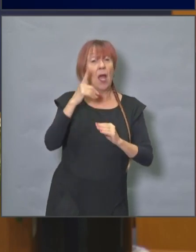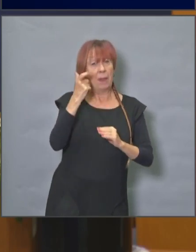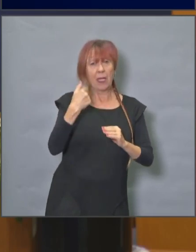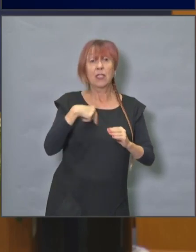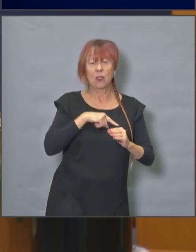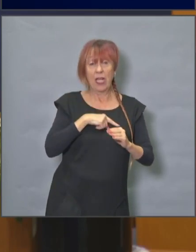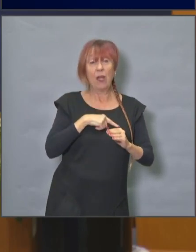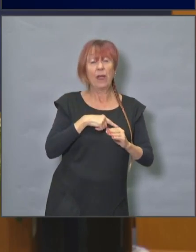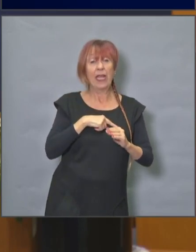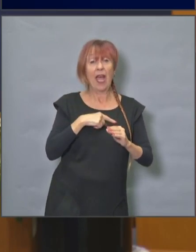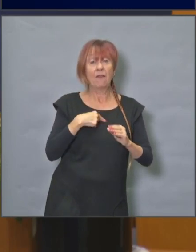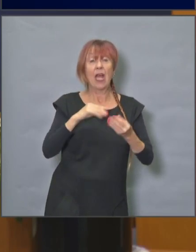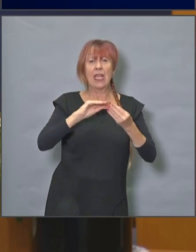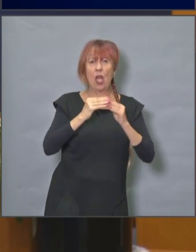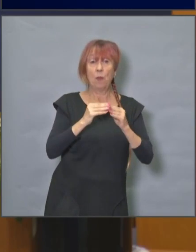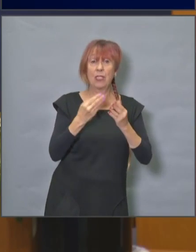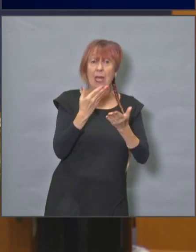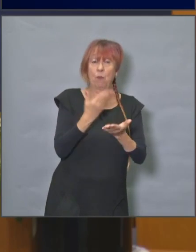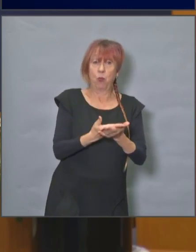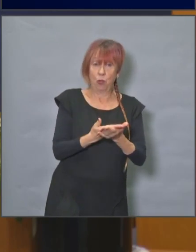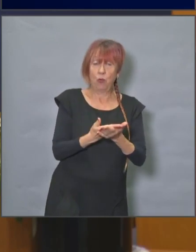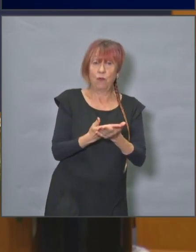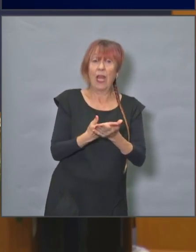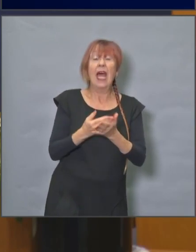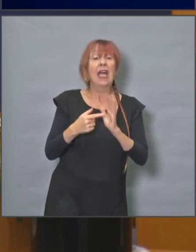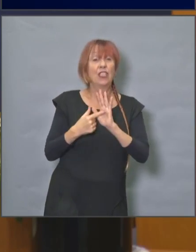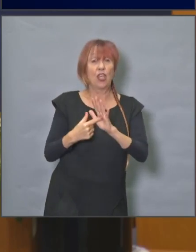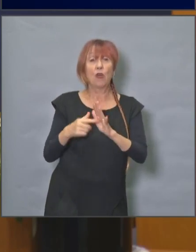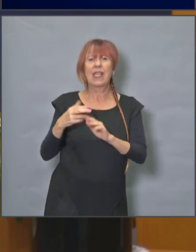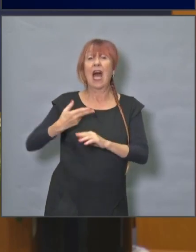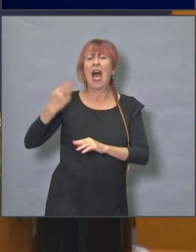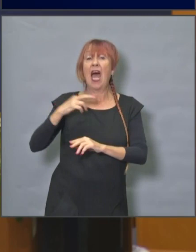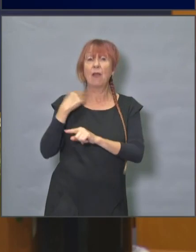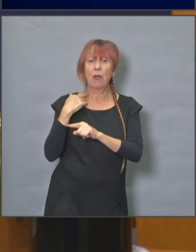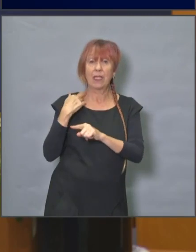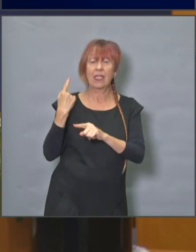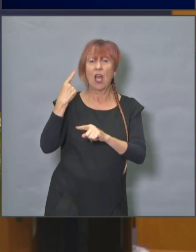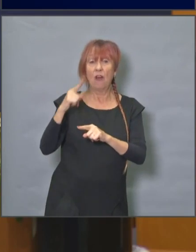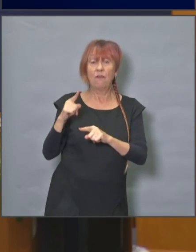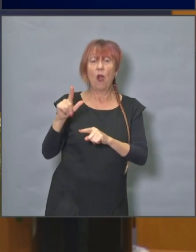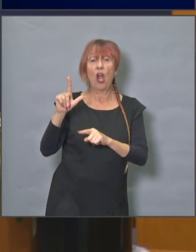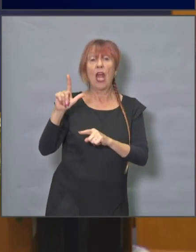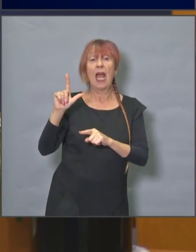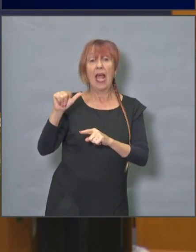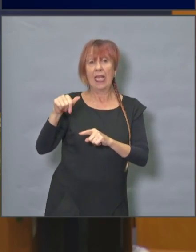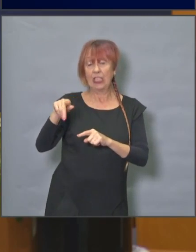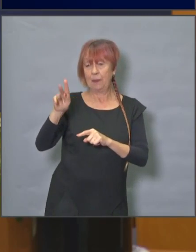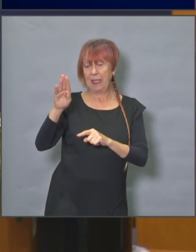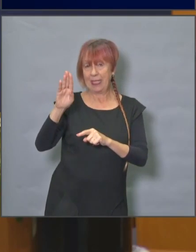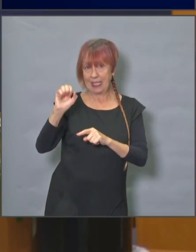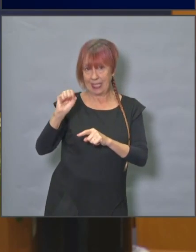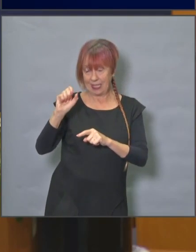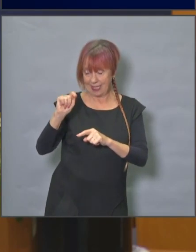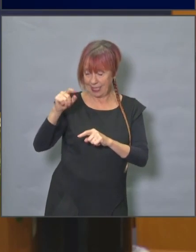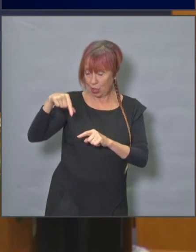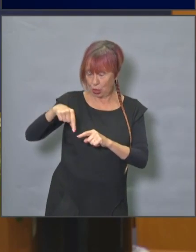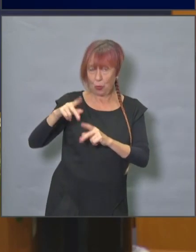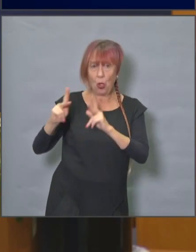levels of risk for other diseases, and also for stigma, for being stigmatized